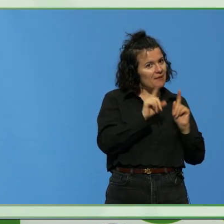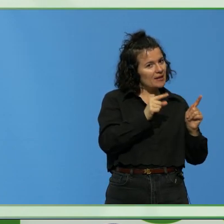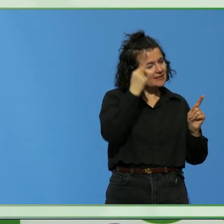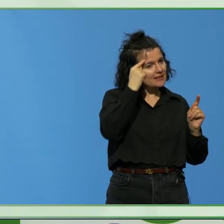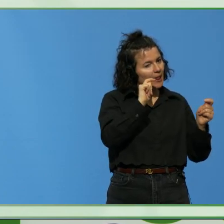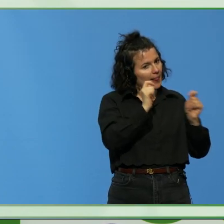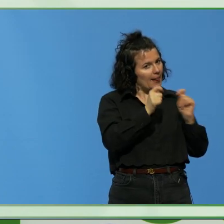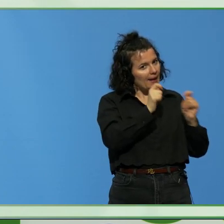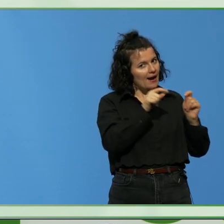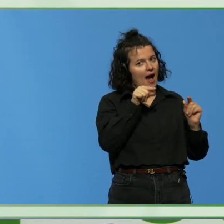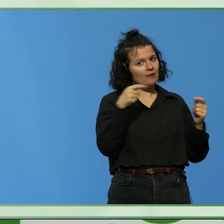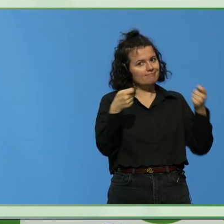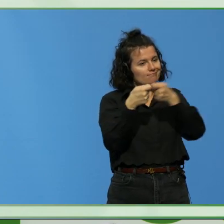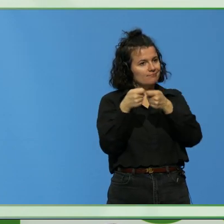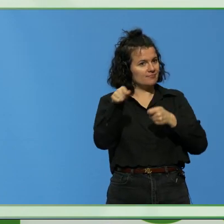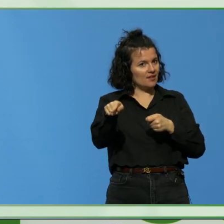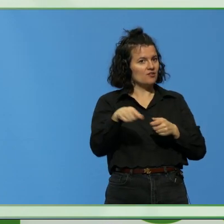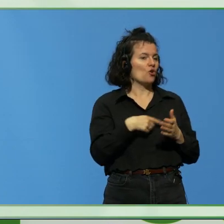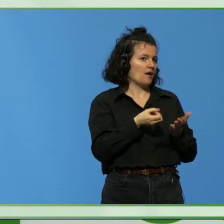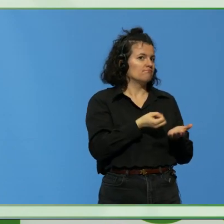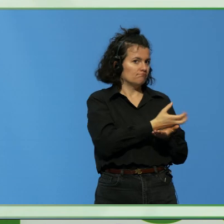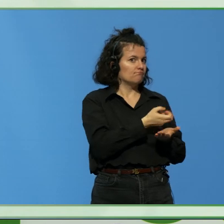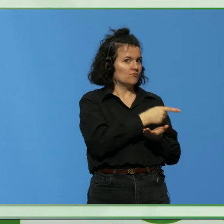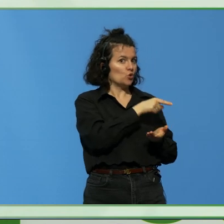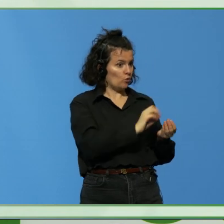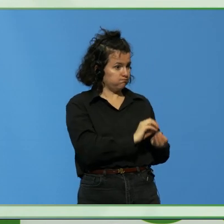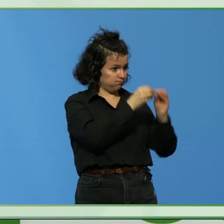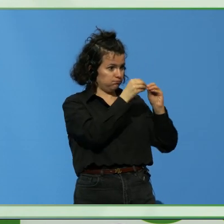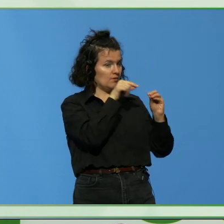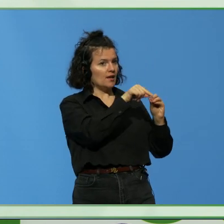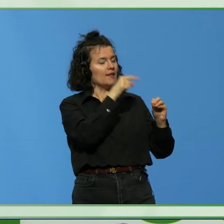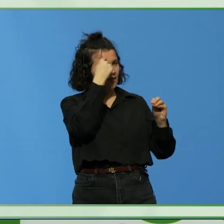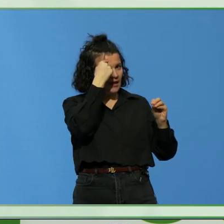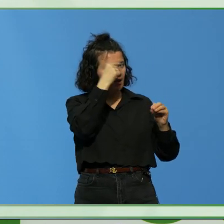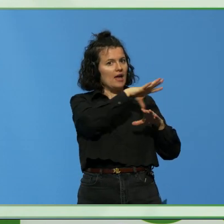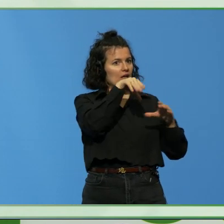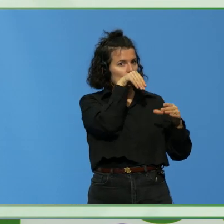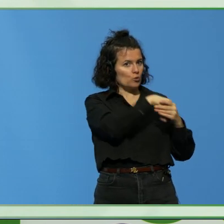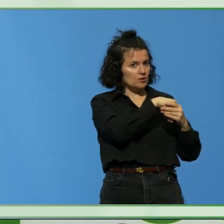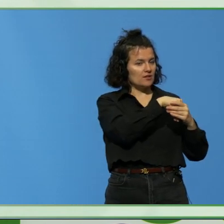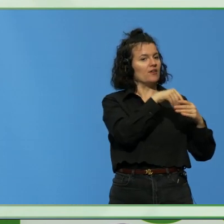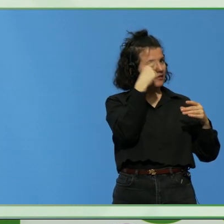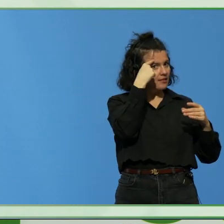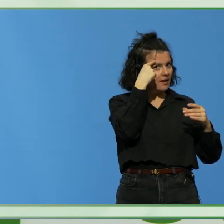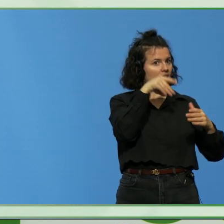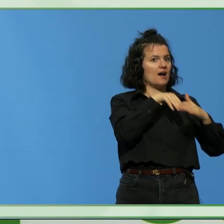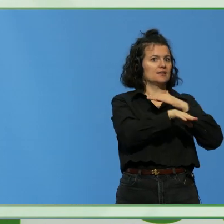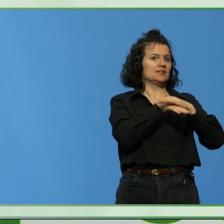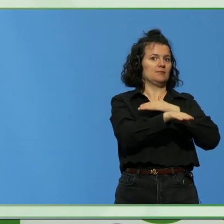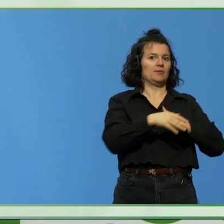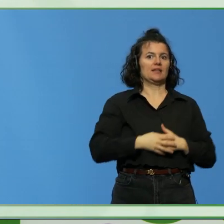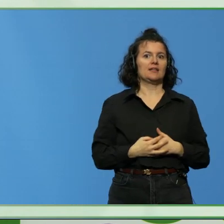focus. So when they develop a product or a service, it is inclusive and accessible for everyone, not